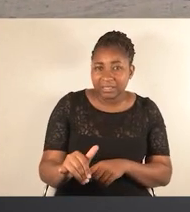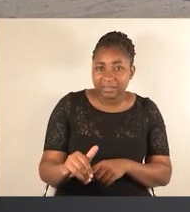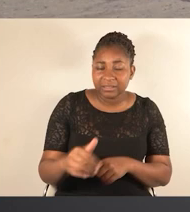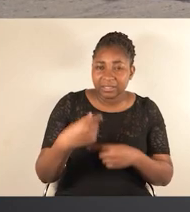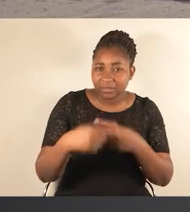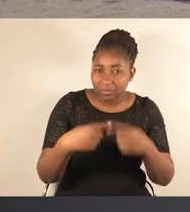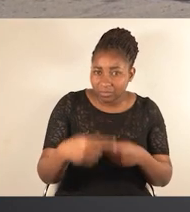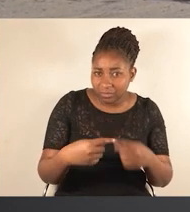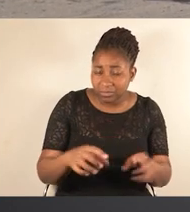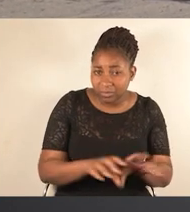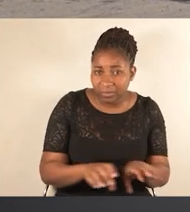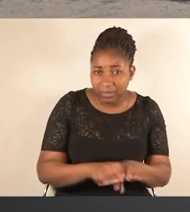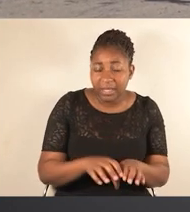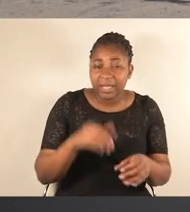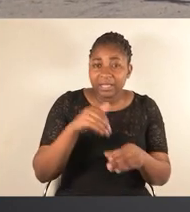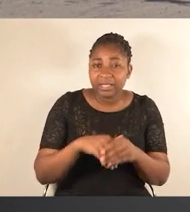years. And in